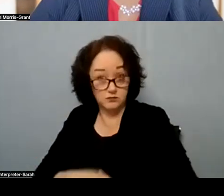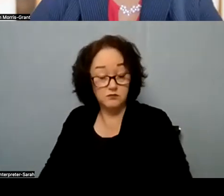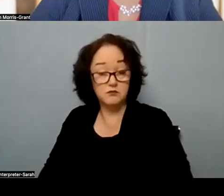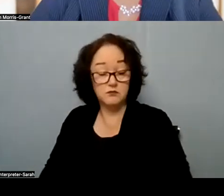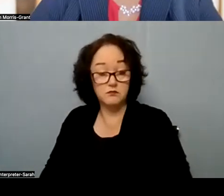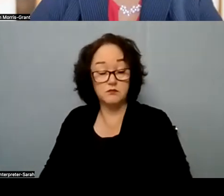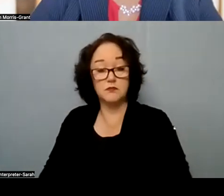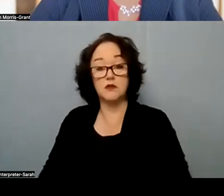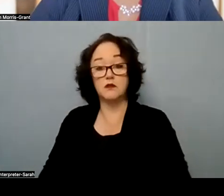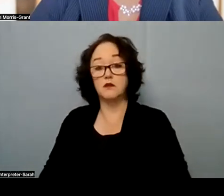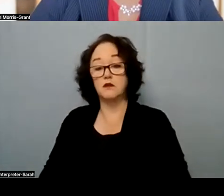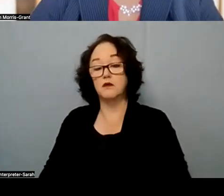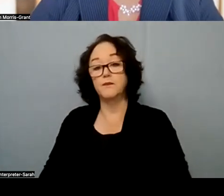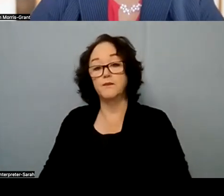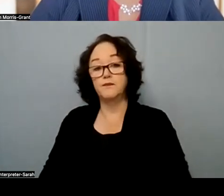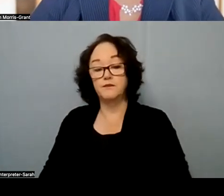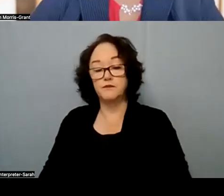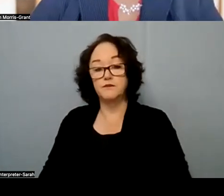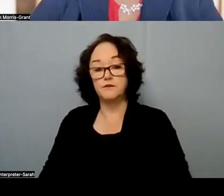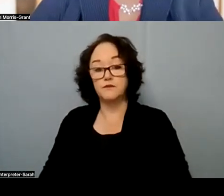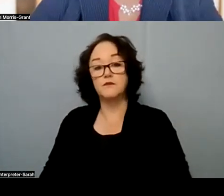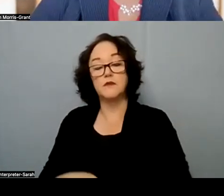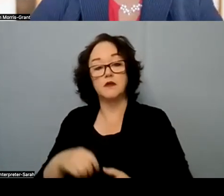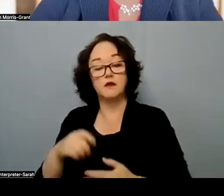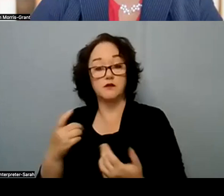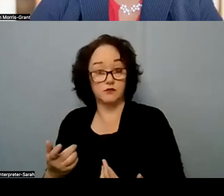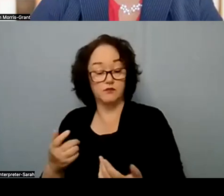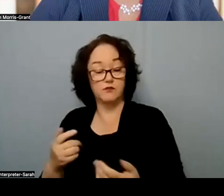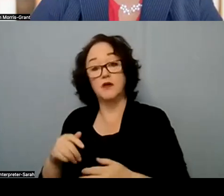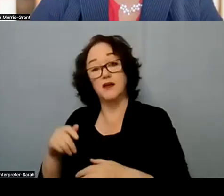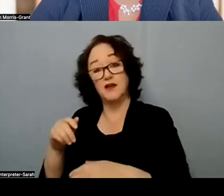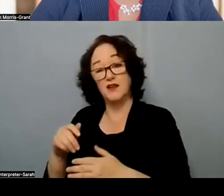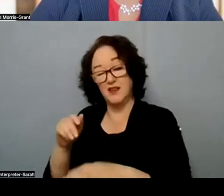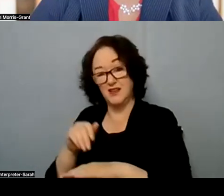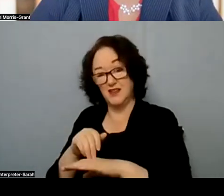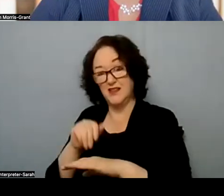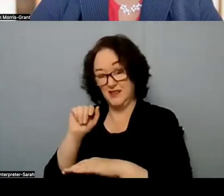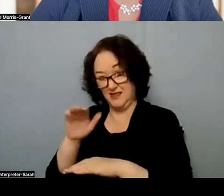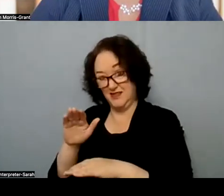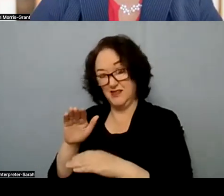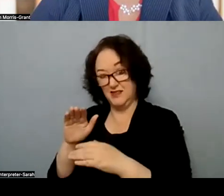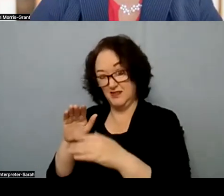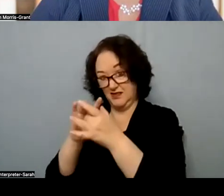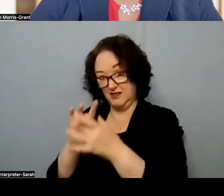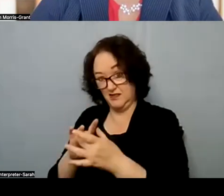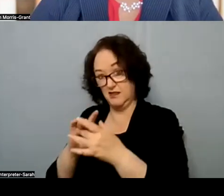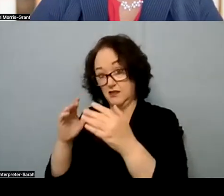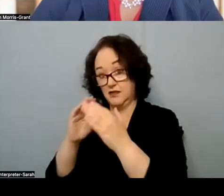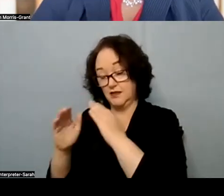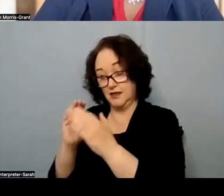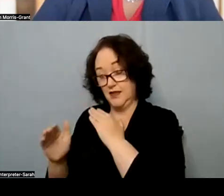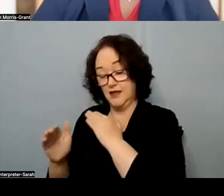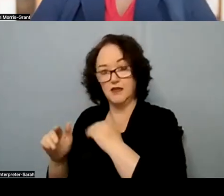was delivered to the city of Hazard, they called us on the phone and said, so how can we make this go